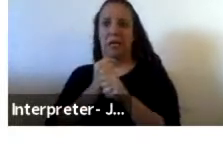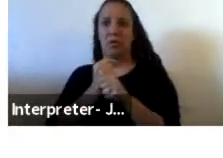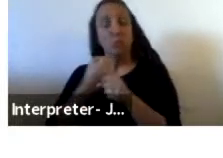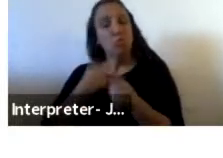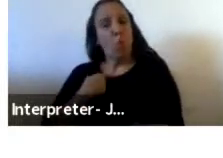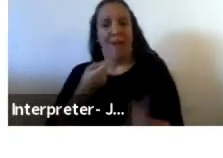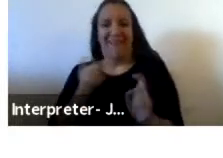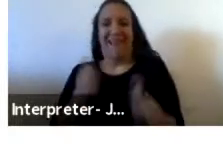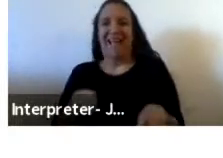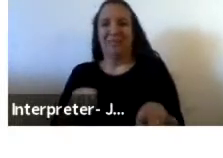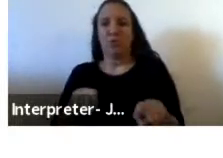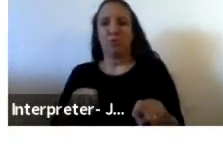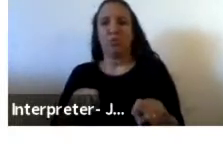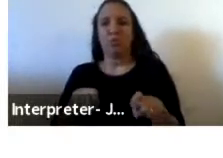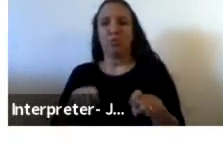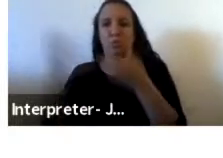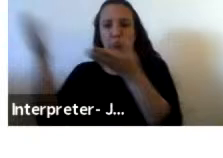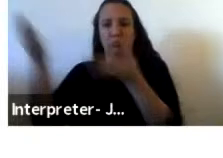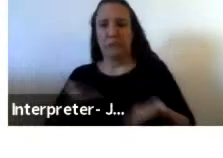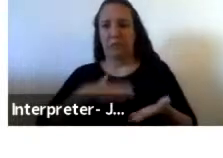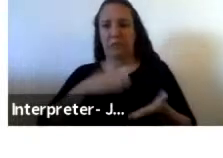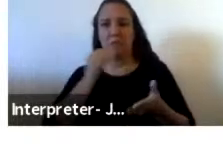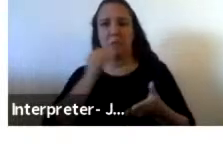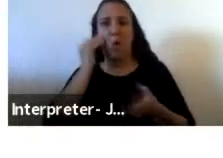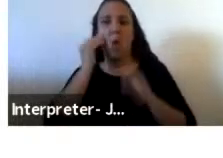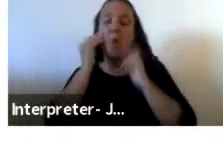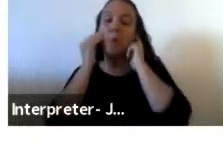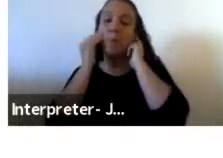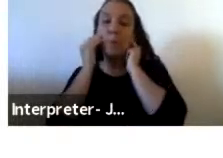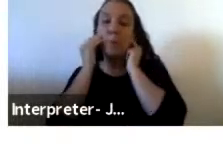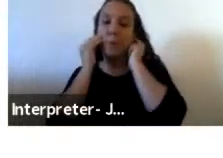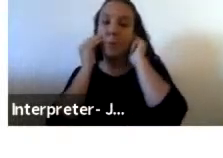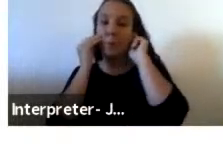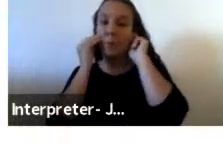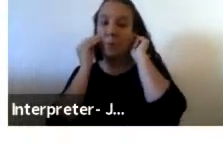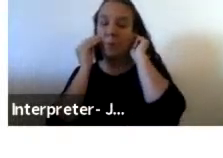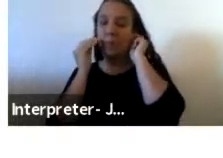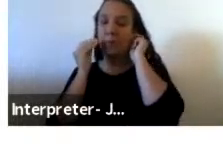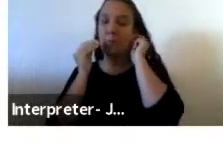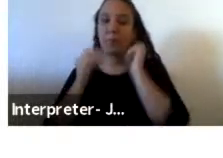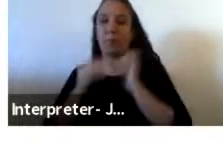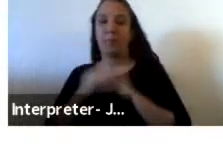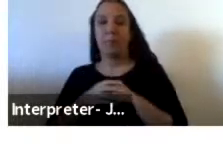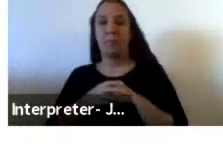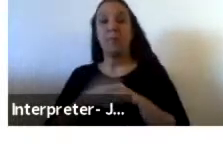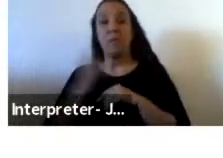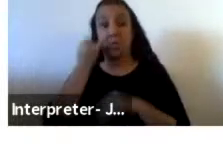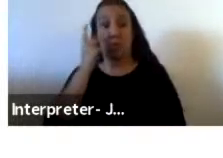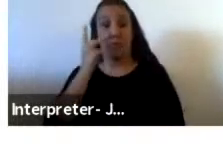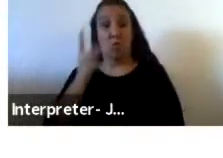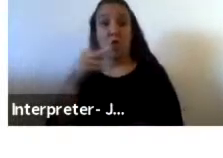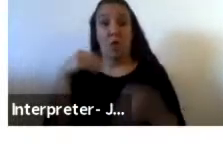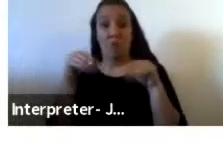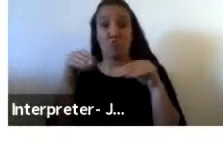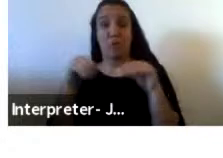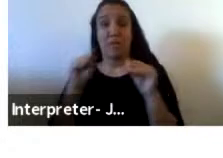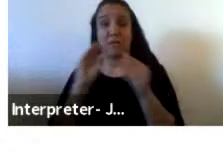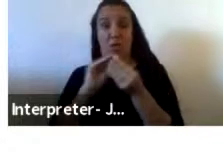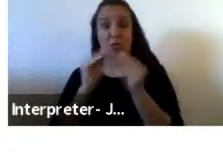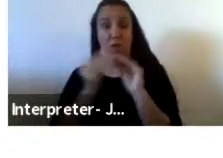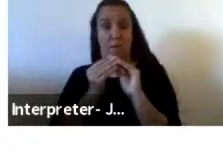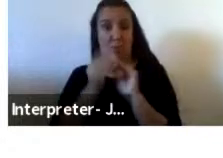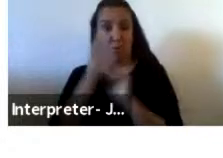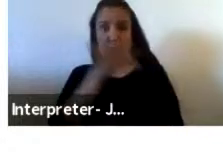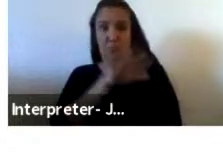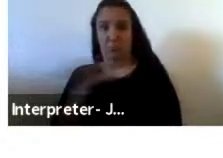delivered to my house in order to make sure that I can continue doing the things that I needed to do. So if you look at retail numbers and where they're at right now, it